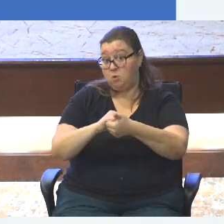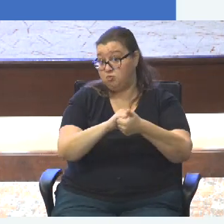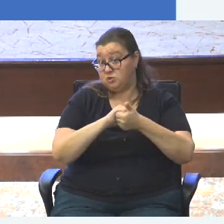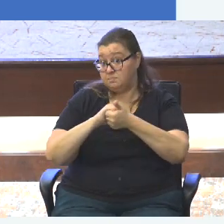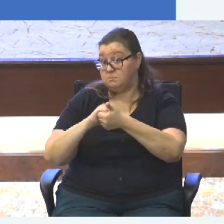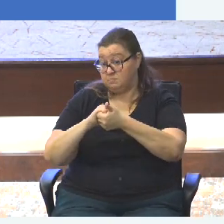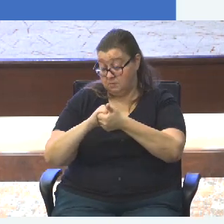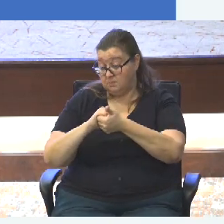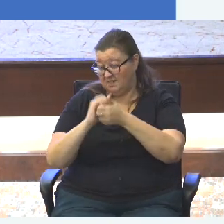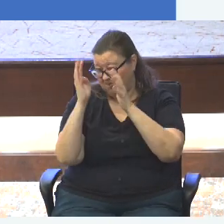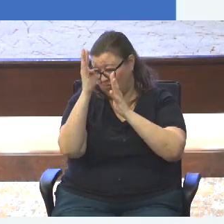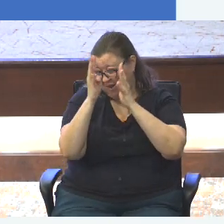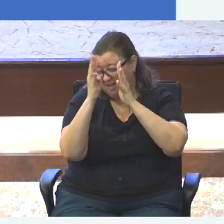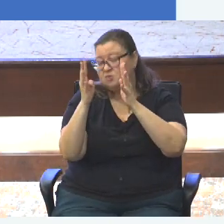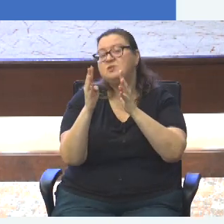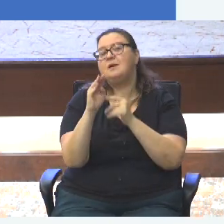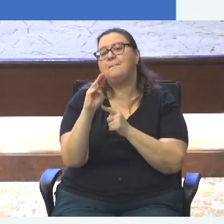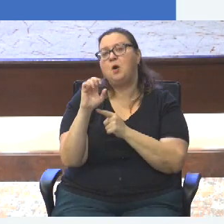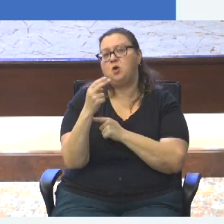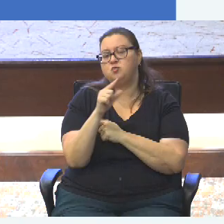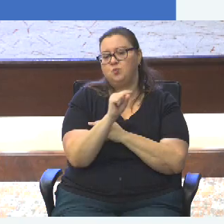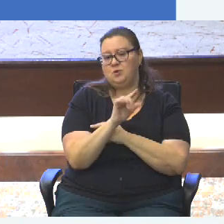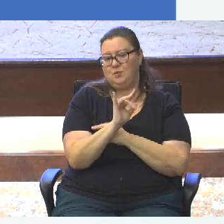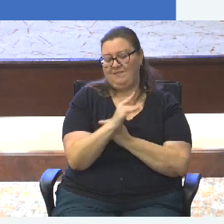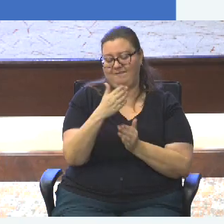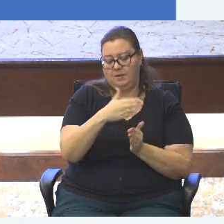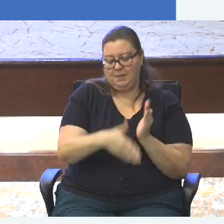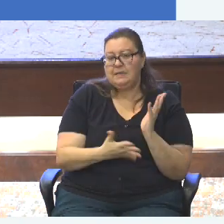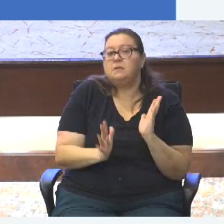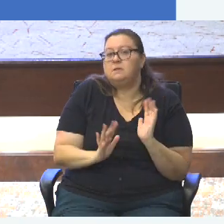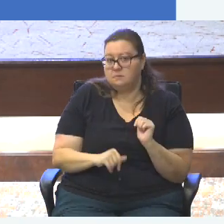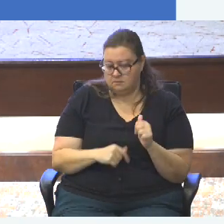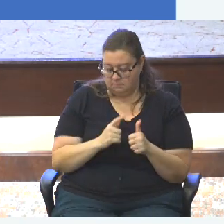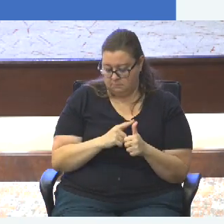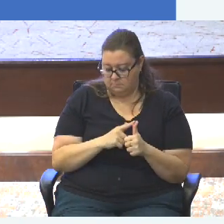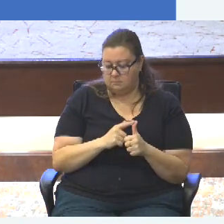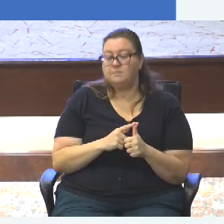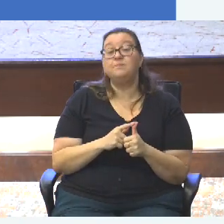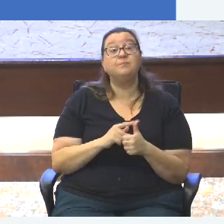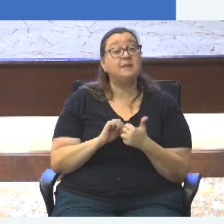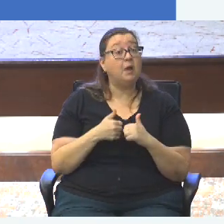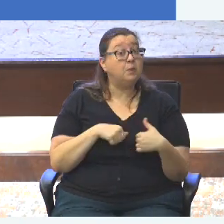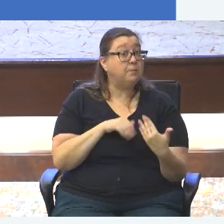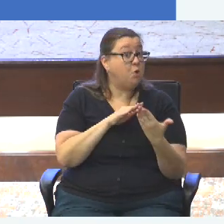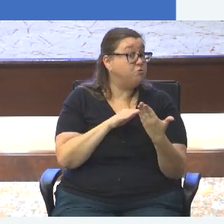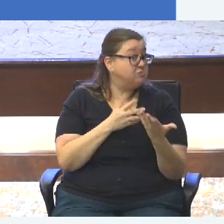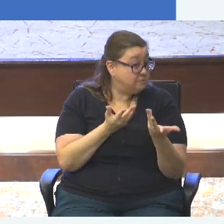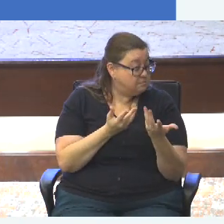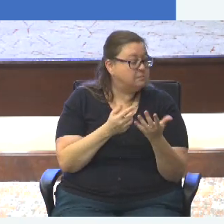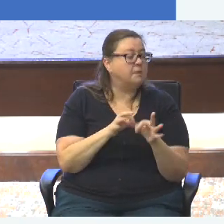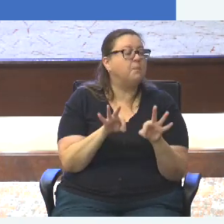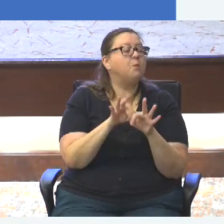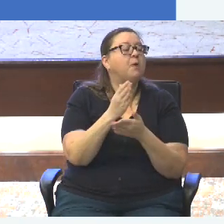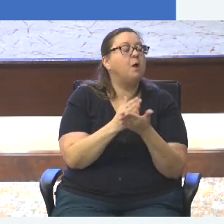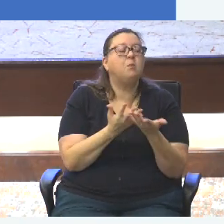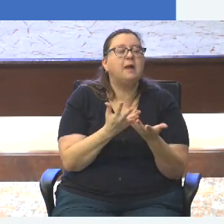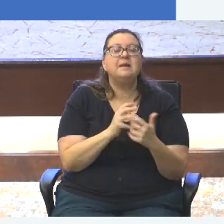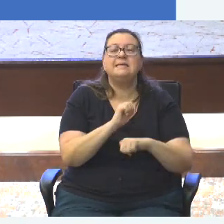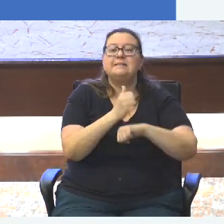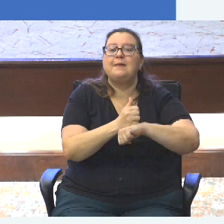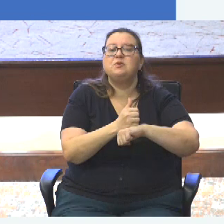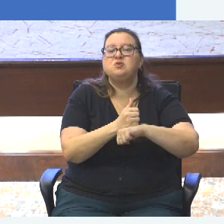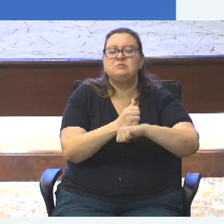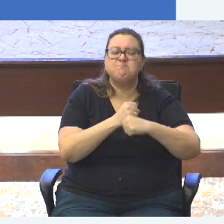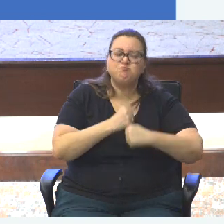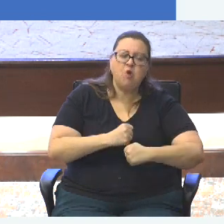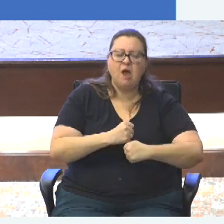which was completed in March of 2025, a key component of this approach was establishing a